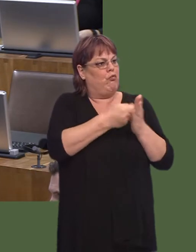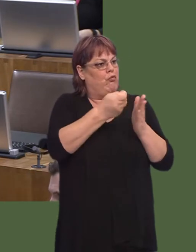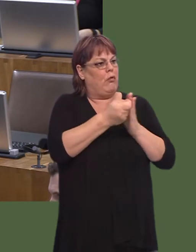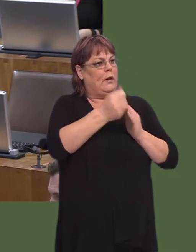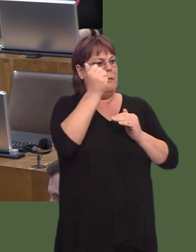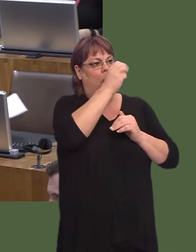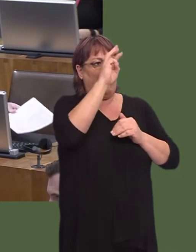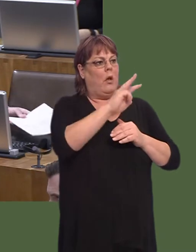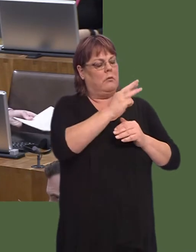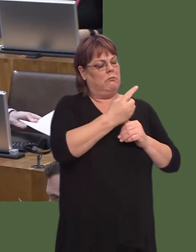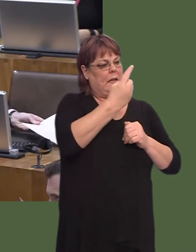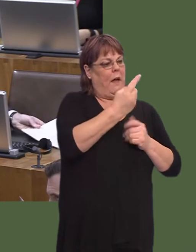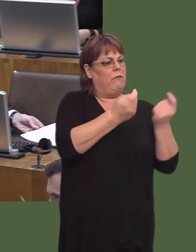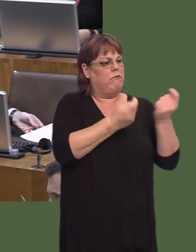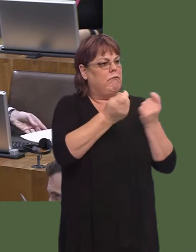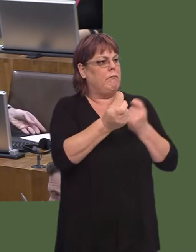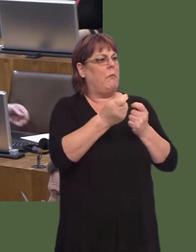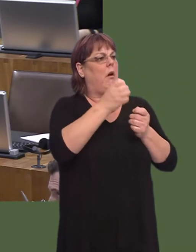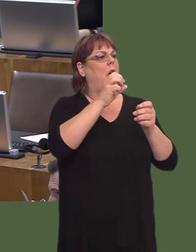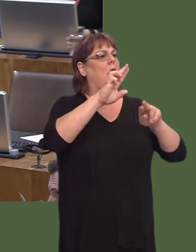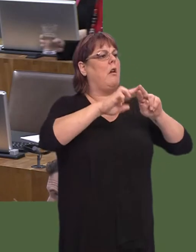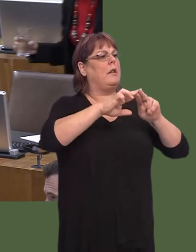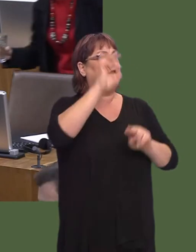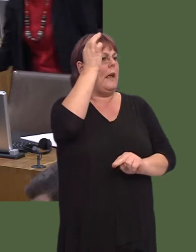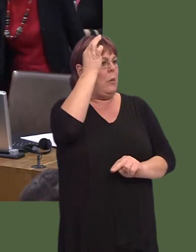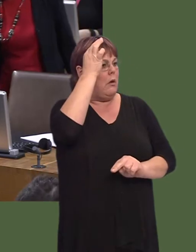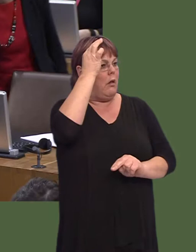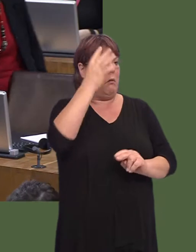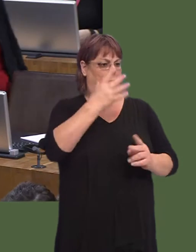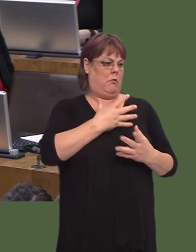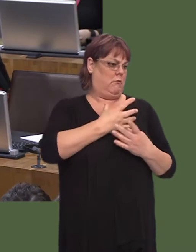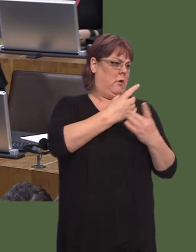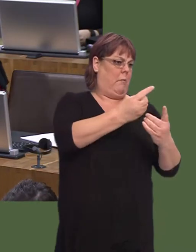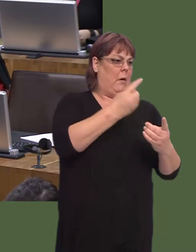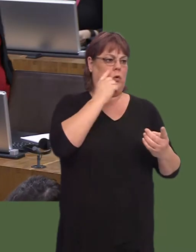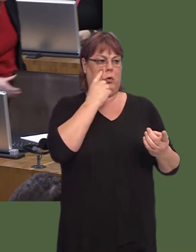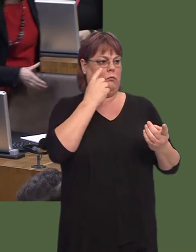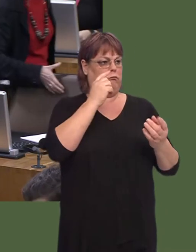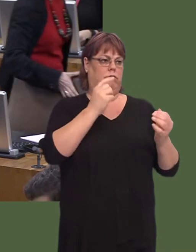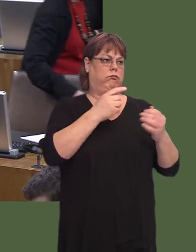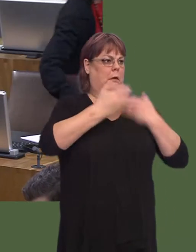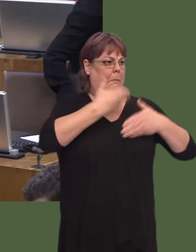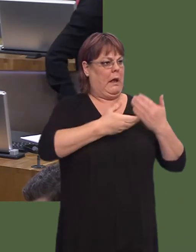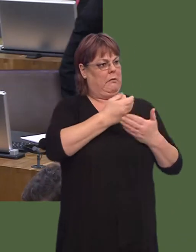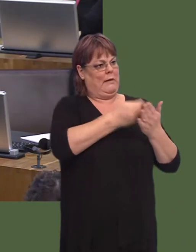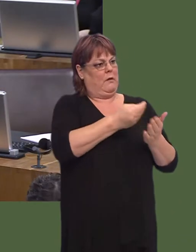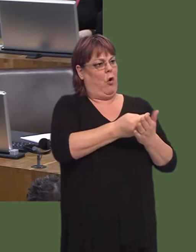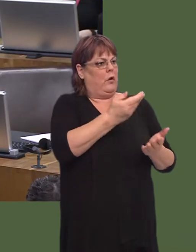run by Cardiff Council, to explain its operating costs and what it does with the personnel that it